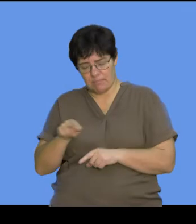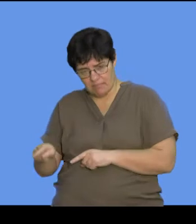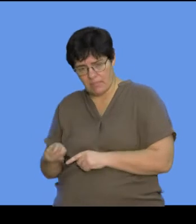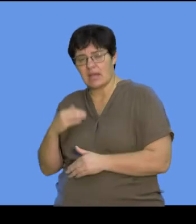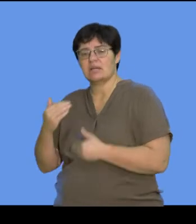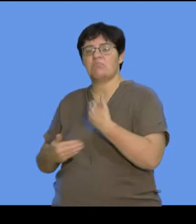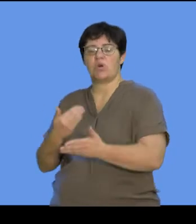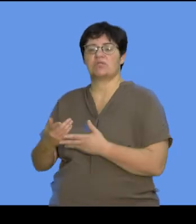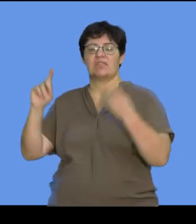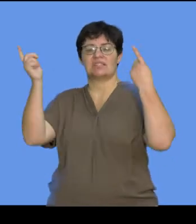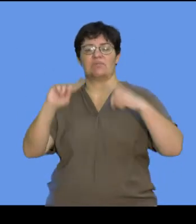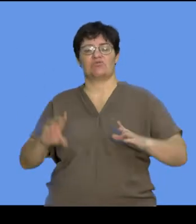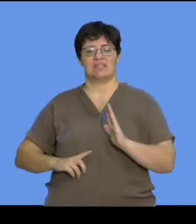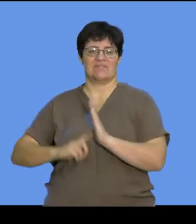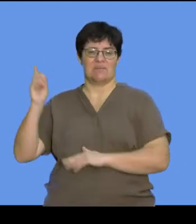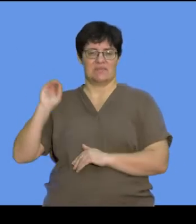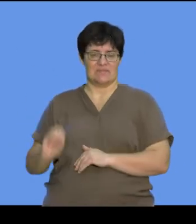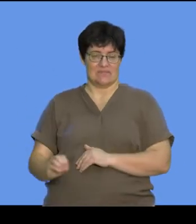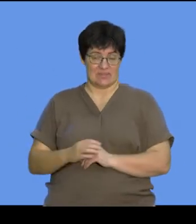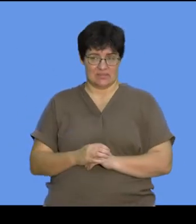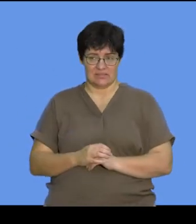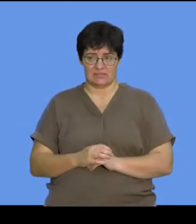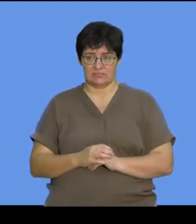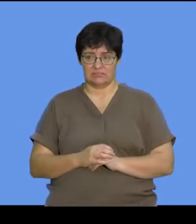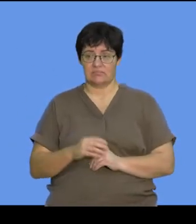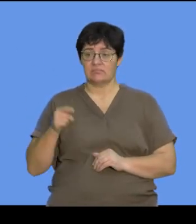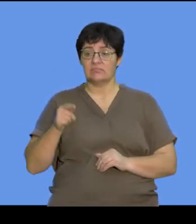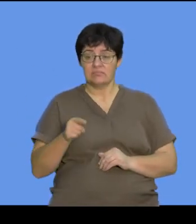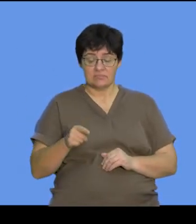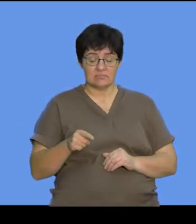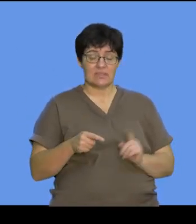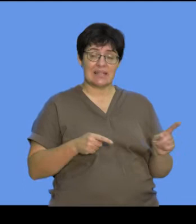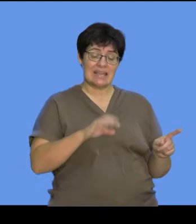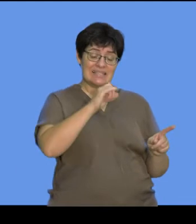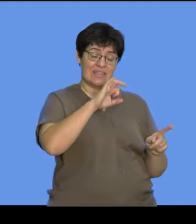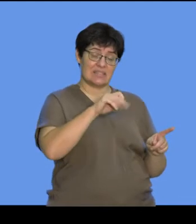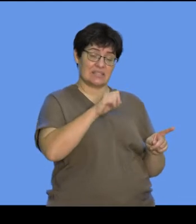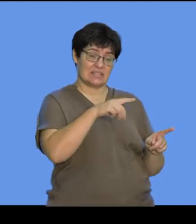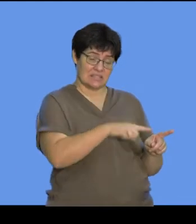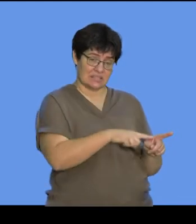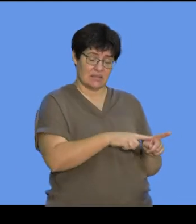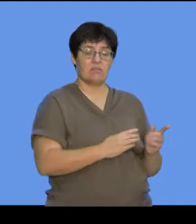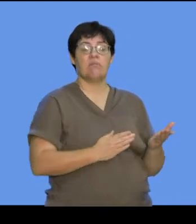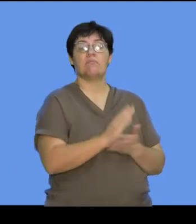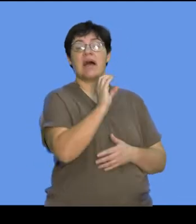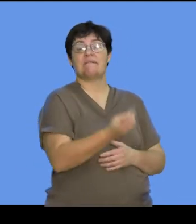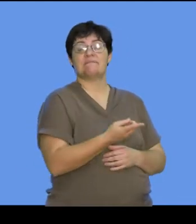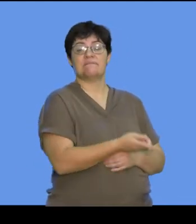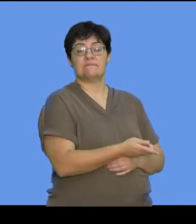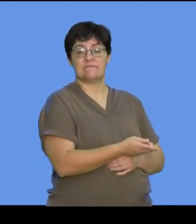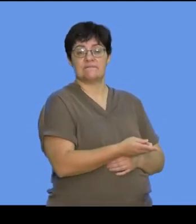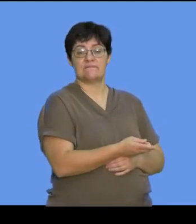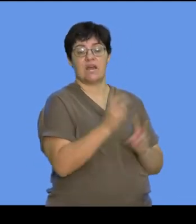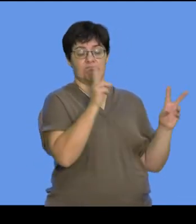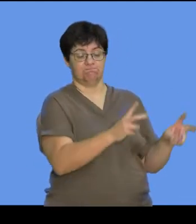a process of specialization and development, and that during the synthesis stage, it will go through what we know